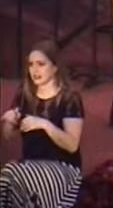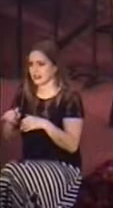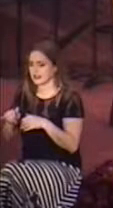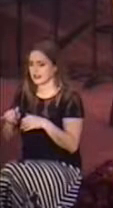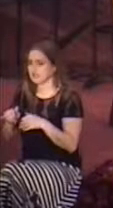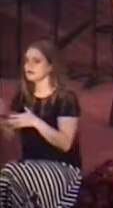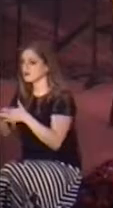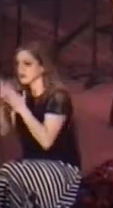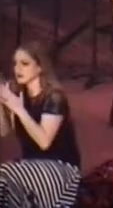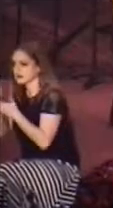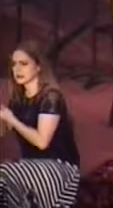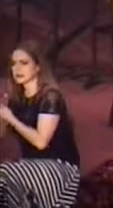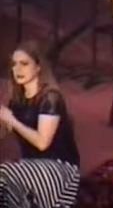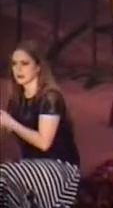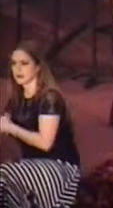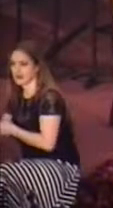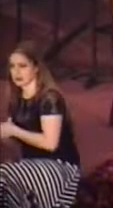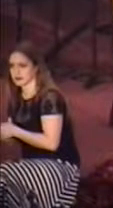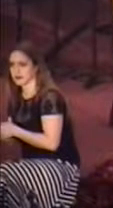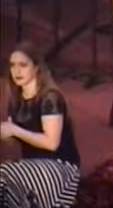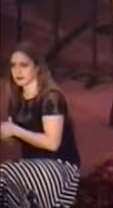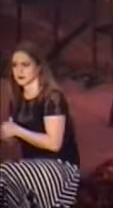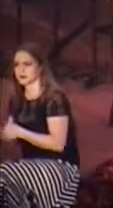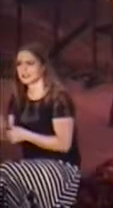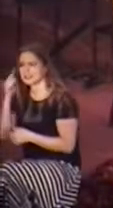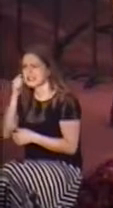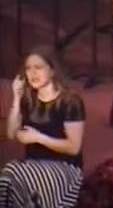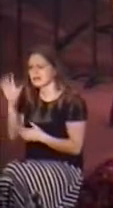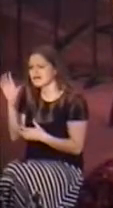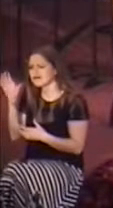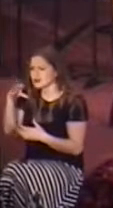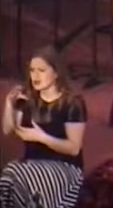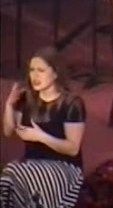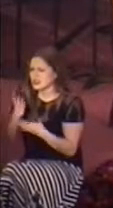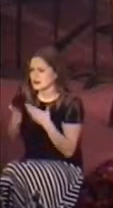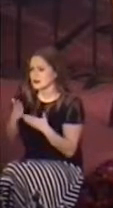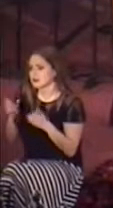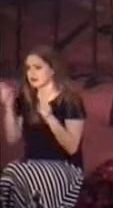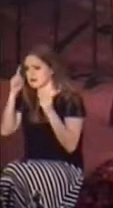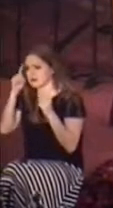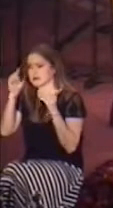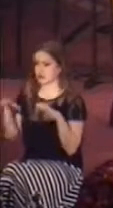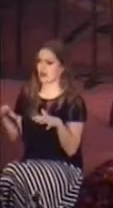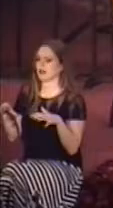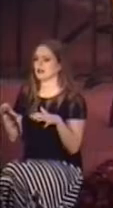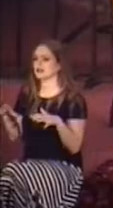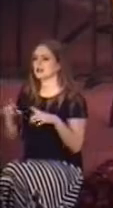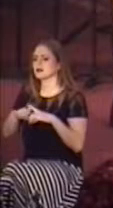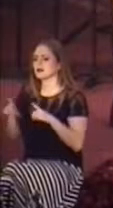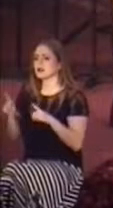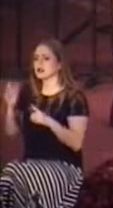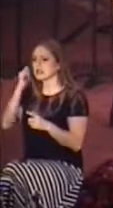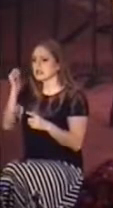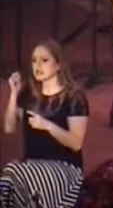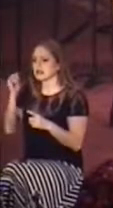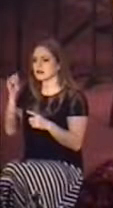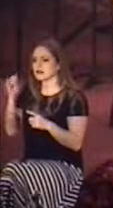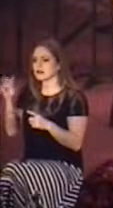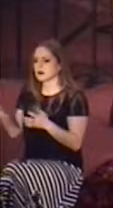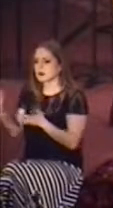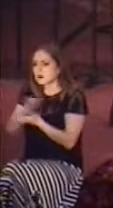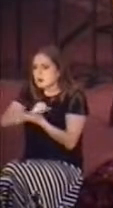on something else. Now, this may sound a little strange, maybe even shocking, but if you eliminate everything that Jesus